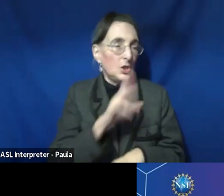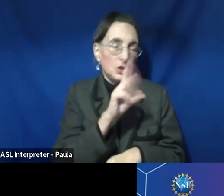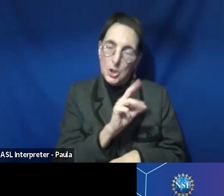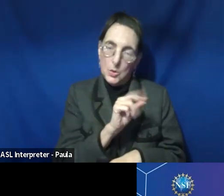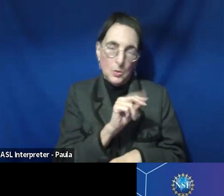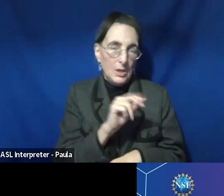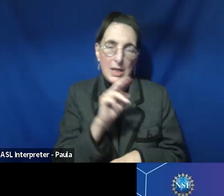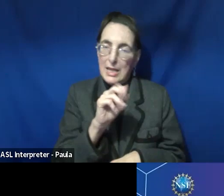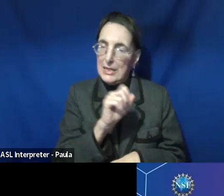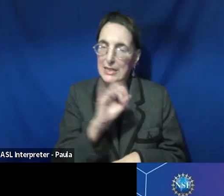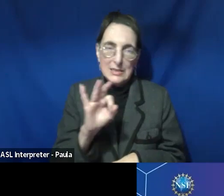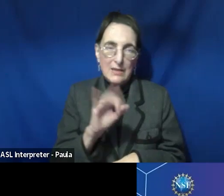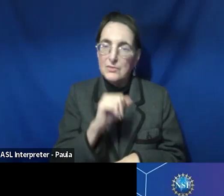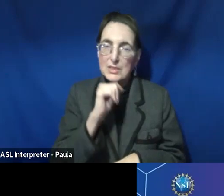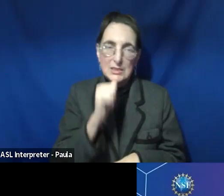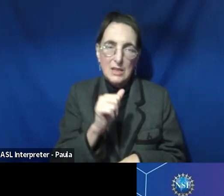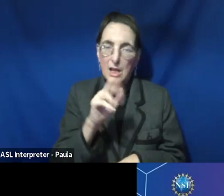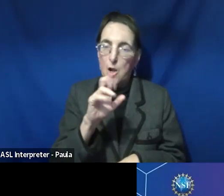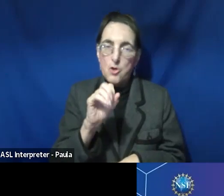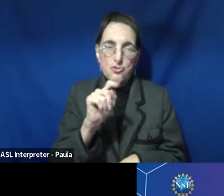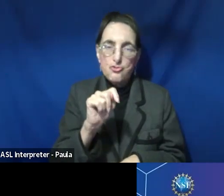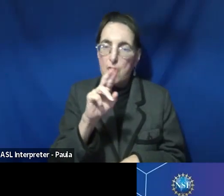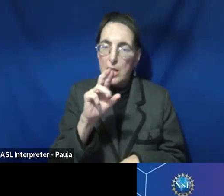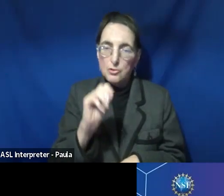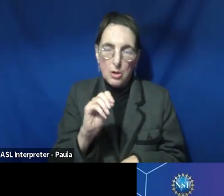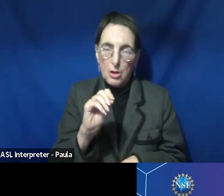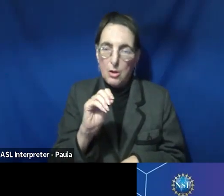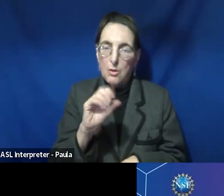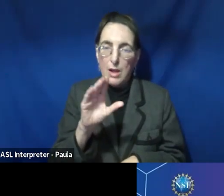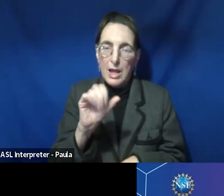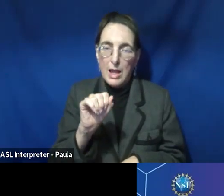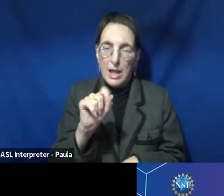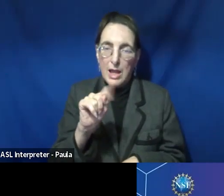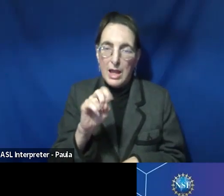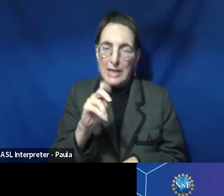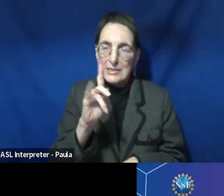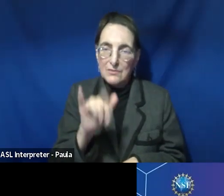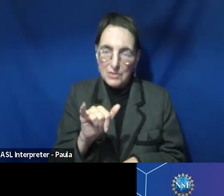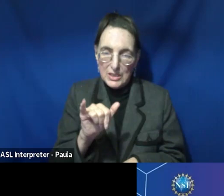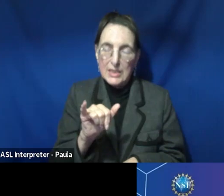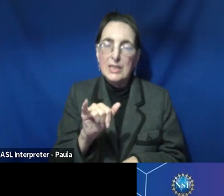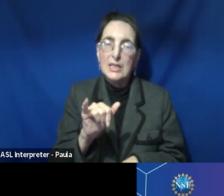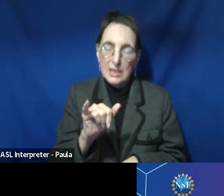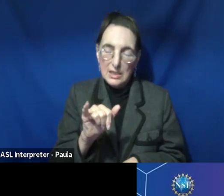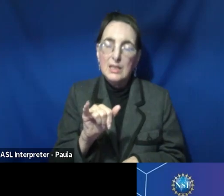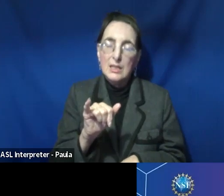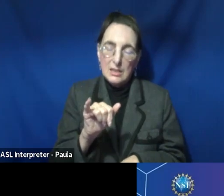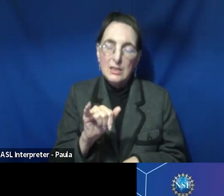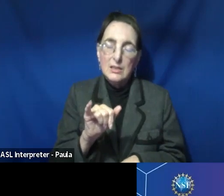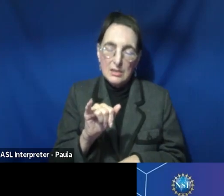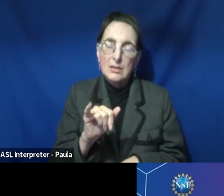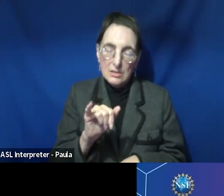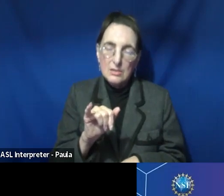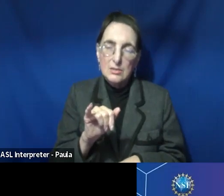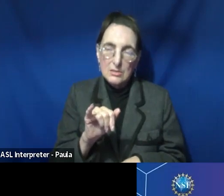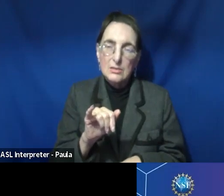not retroactively implement policy requirements. So it will be for all new proposals